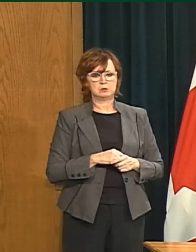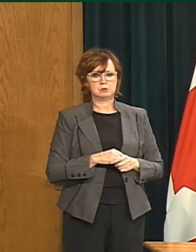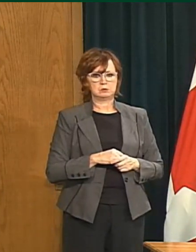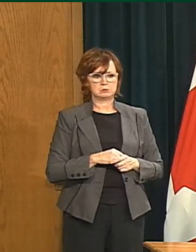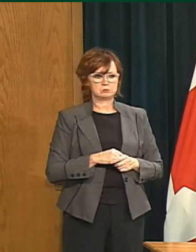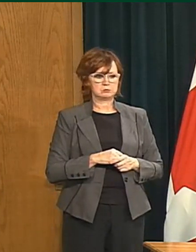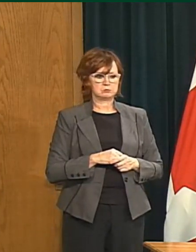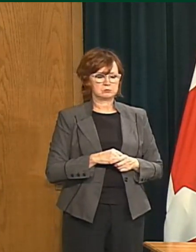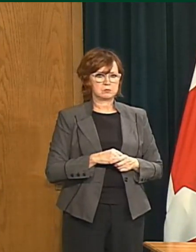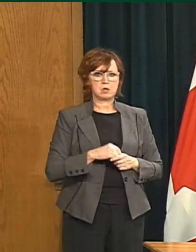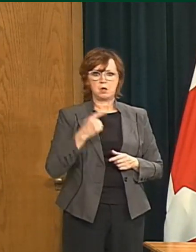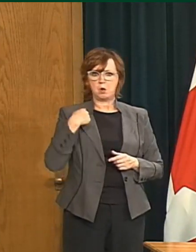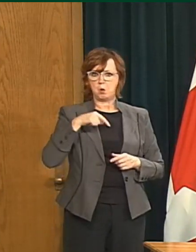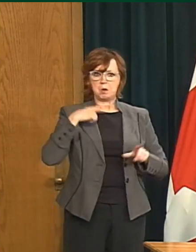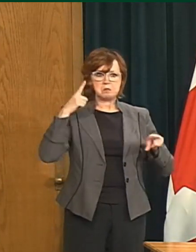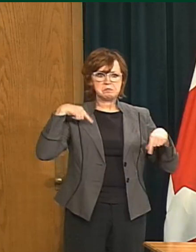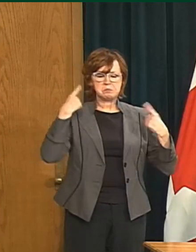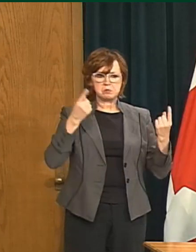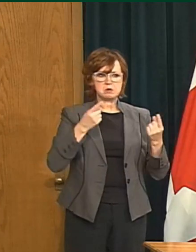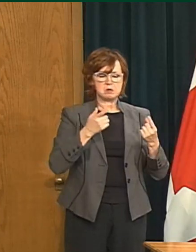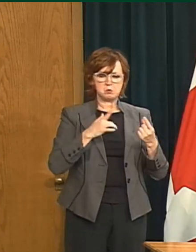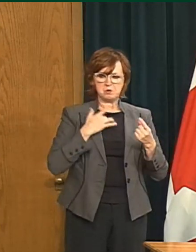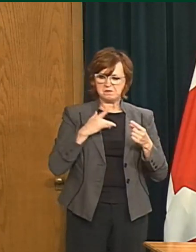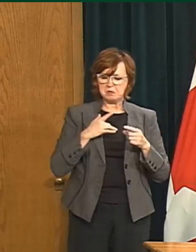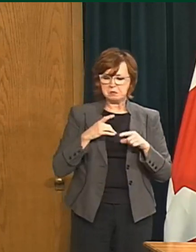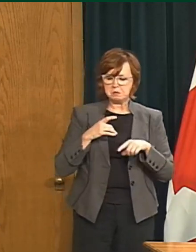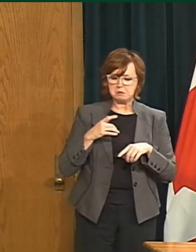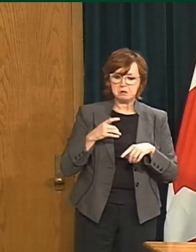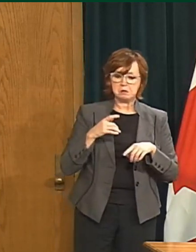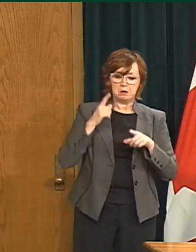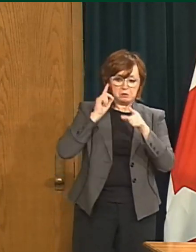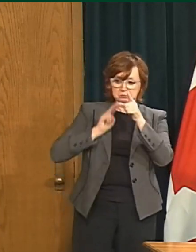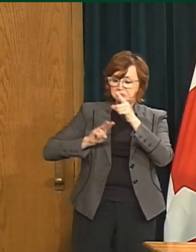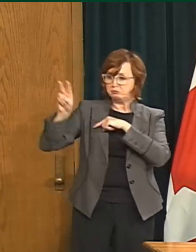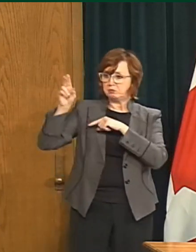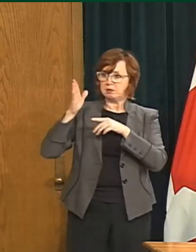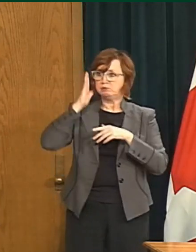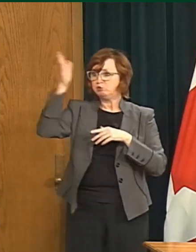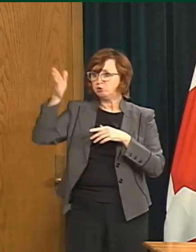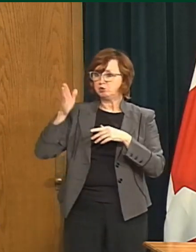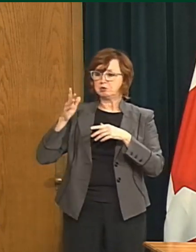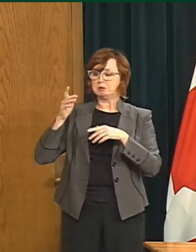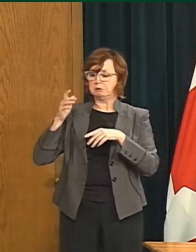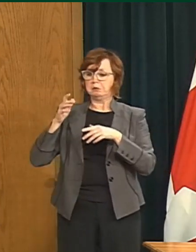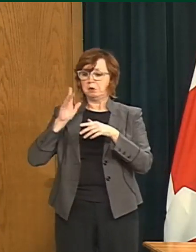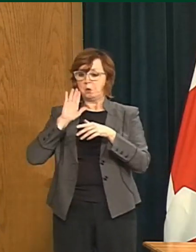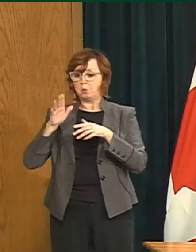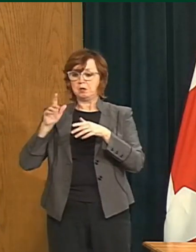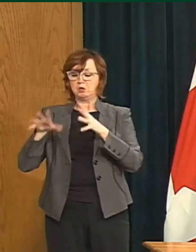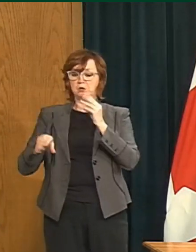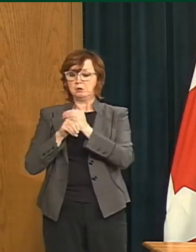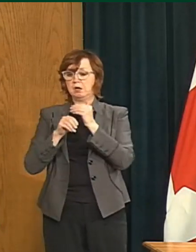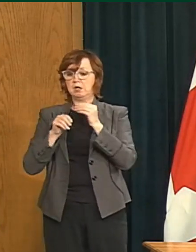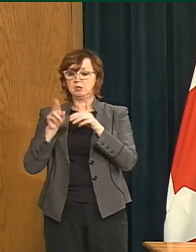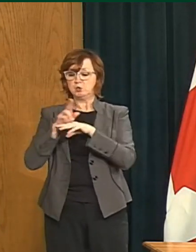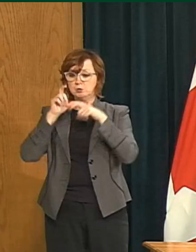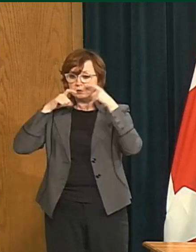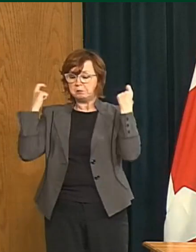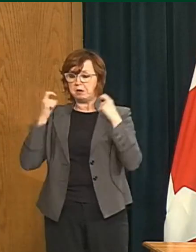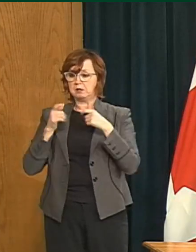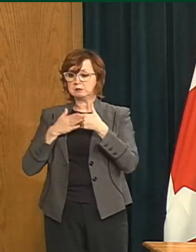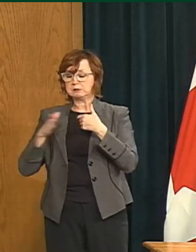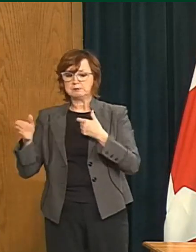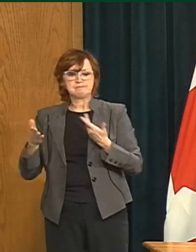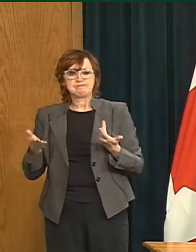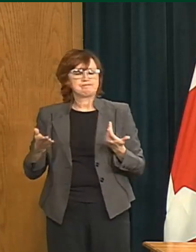if we were to get to a point where we could start to lift some of the restrictions. For instance, at some point in time, there's some